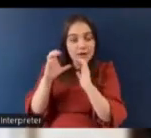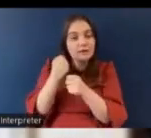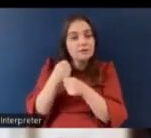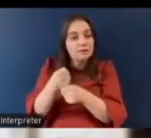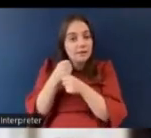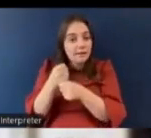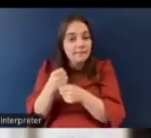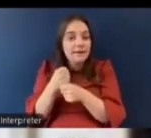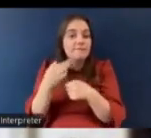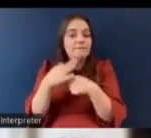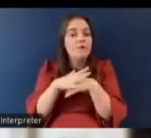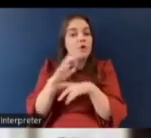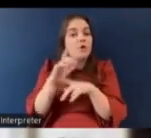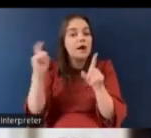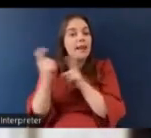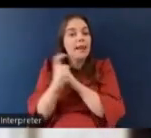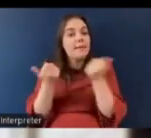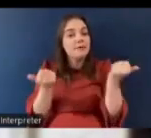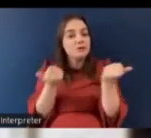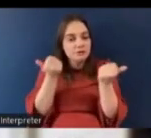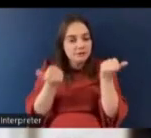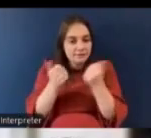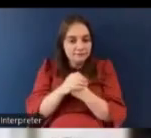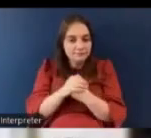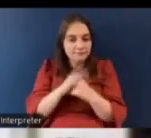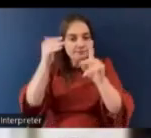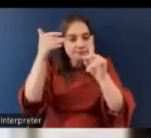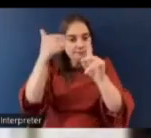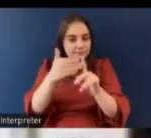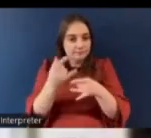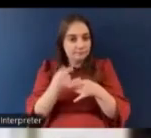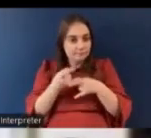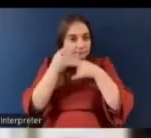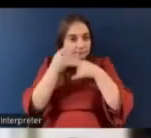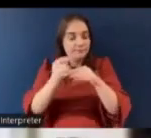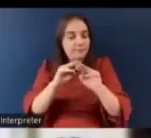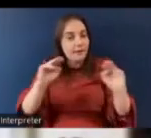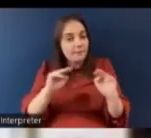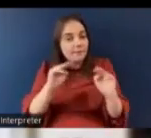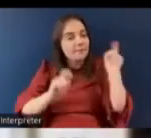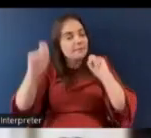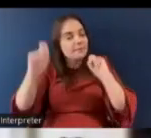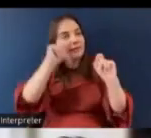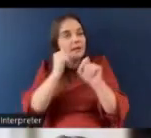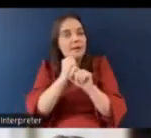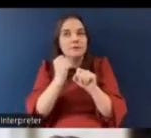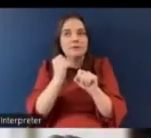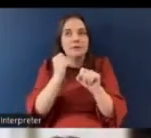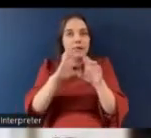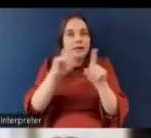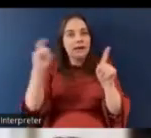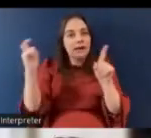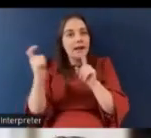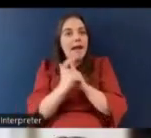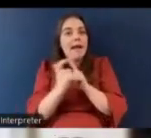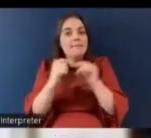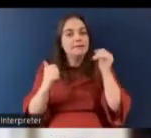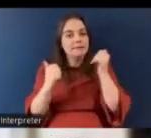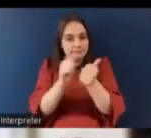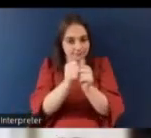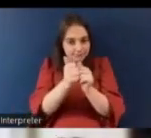climate justice, which basically aims to help people think about climate action in a different way, in a